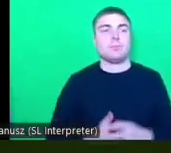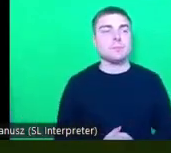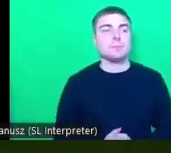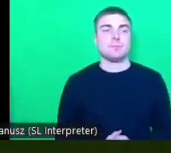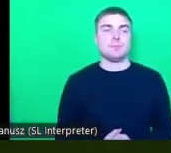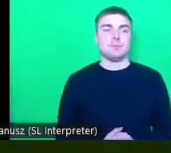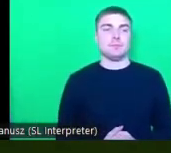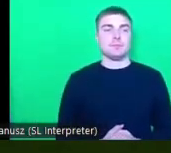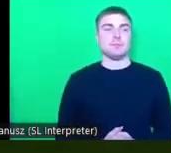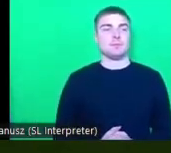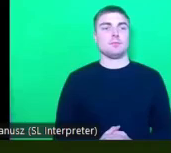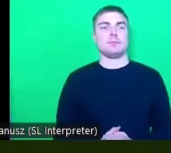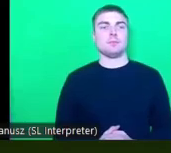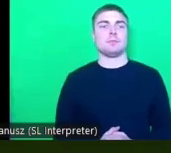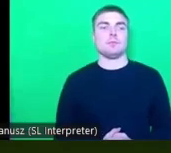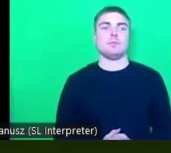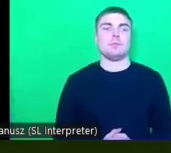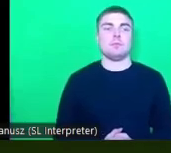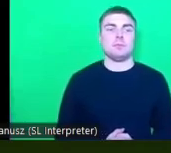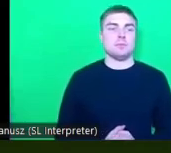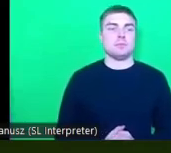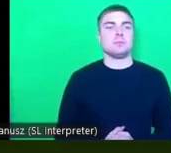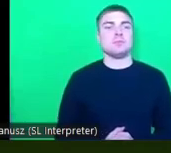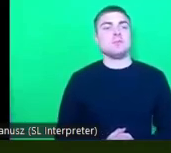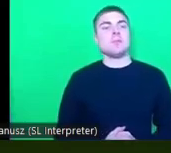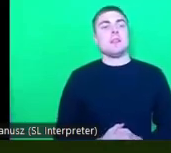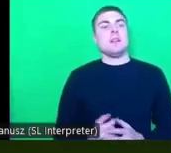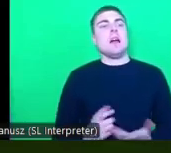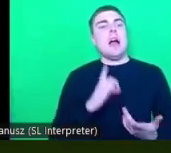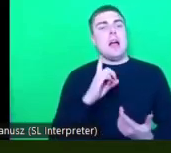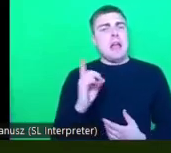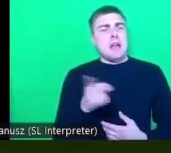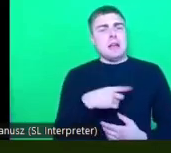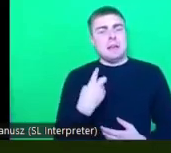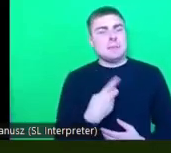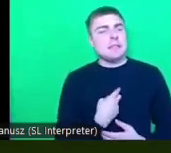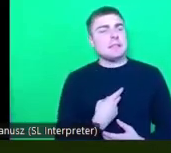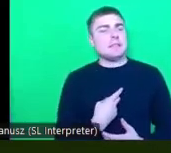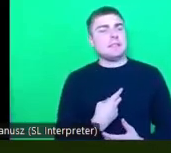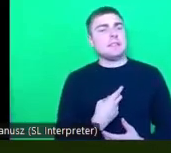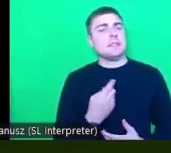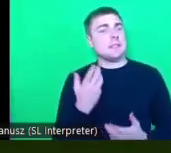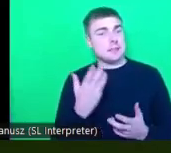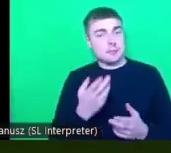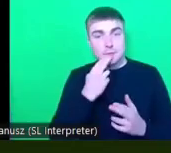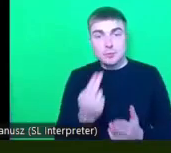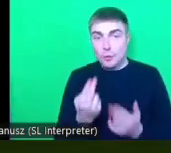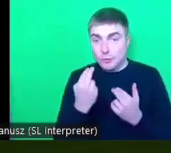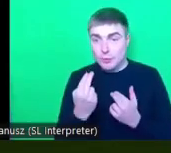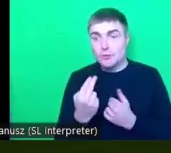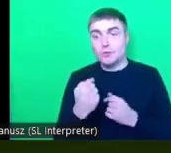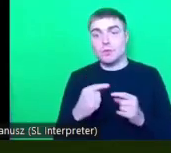But regarding the predation pressure, so up till 2015, wolves